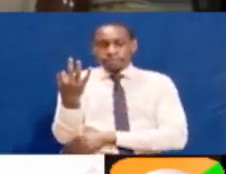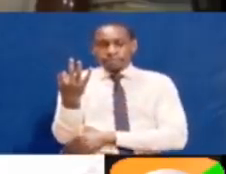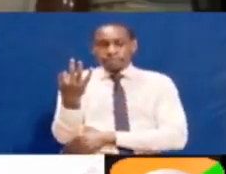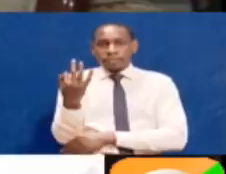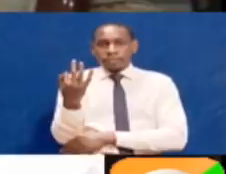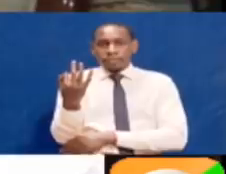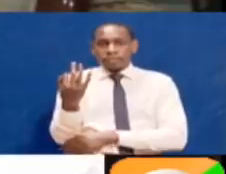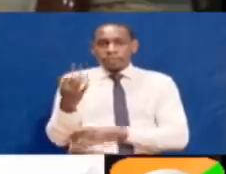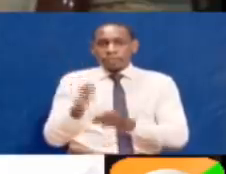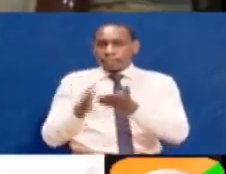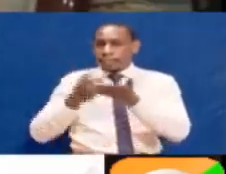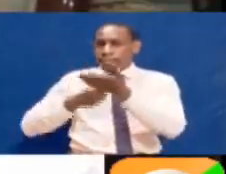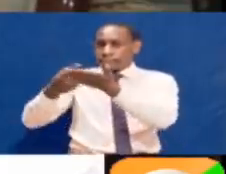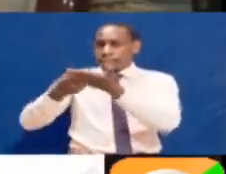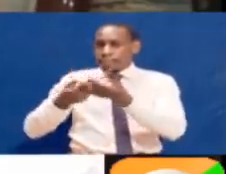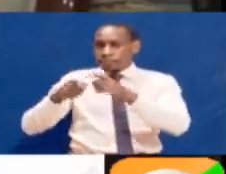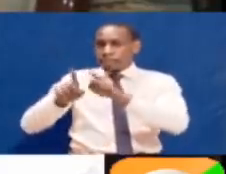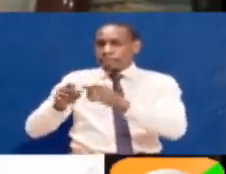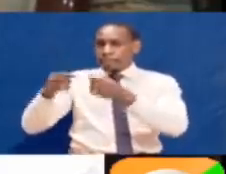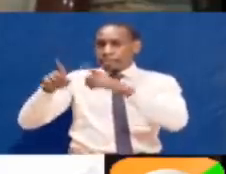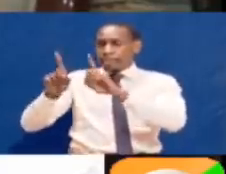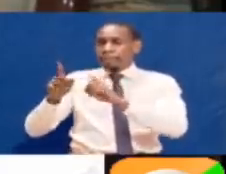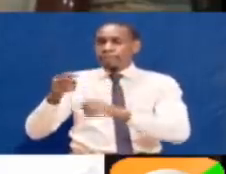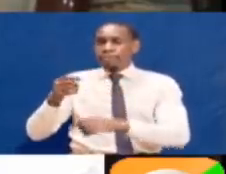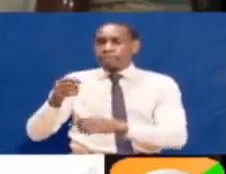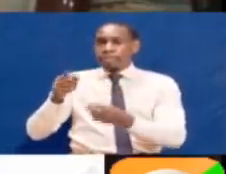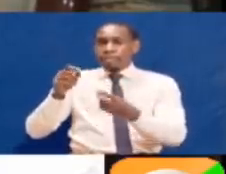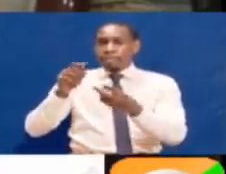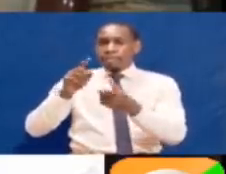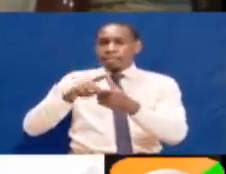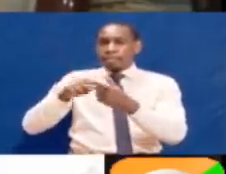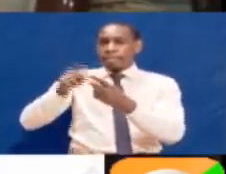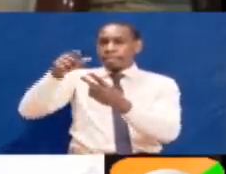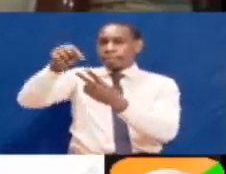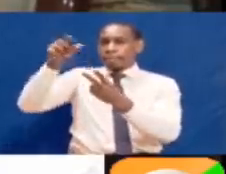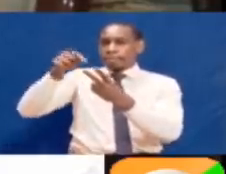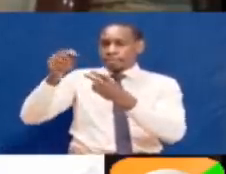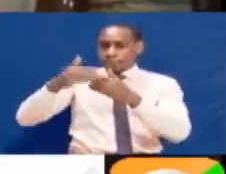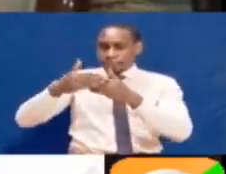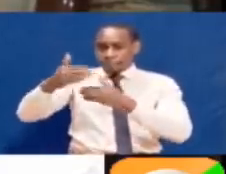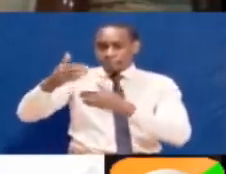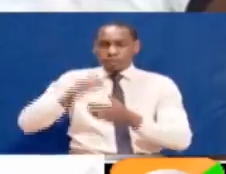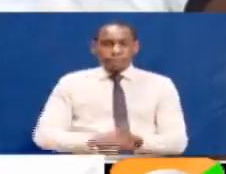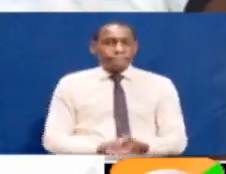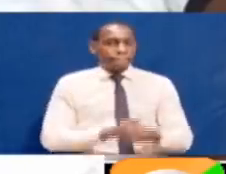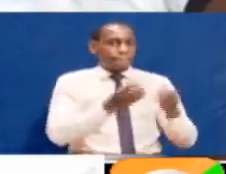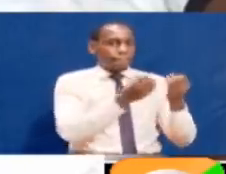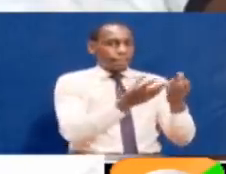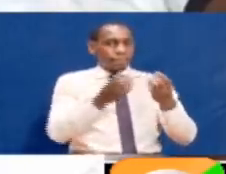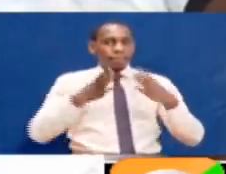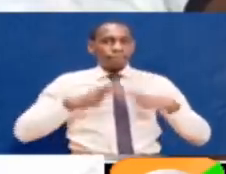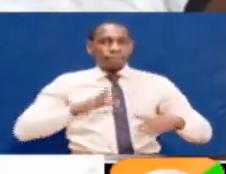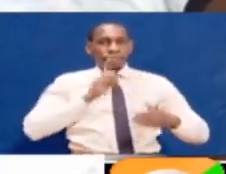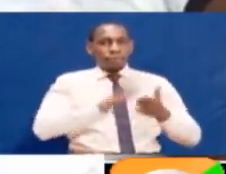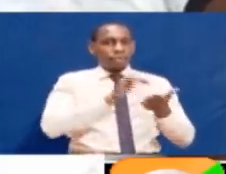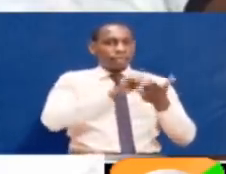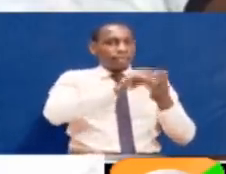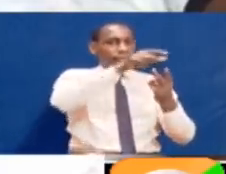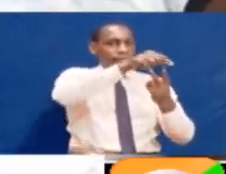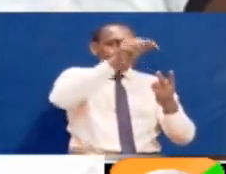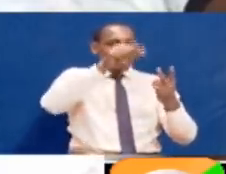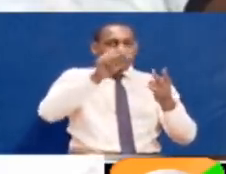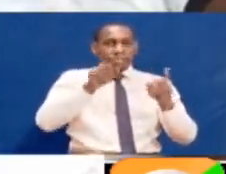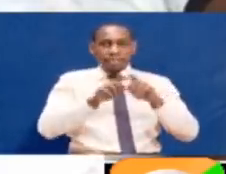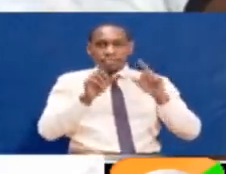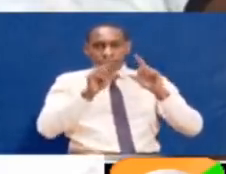a negotiation took place between themselves, and they came up with the way forward. Many would say that you are selected. In